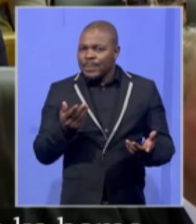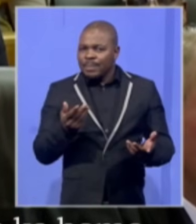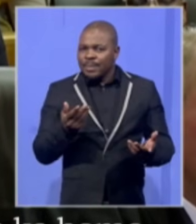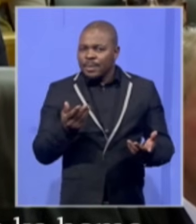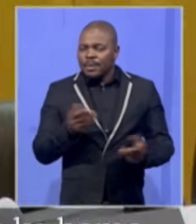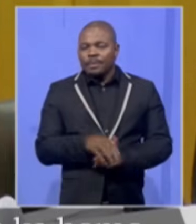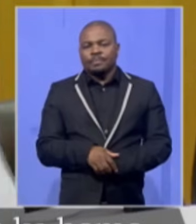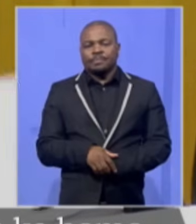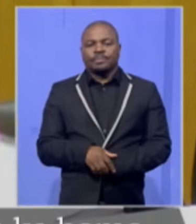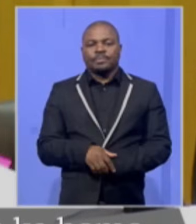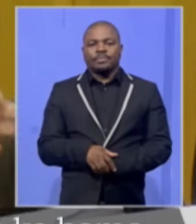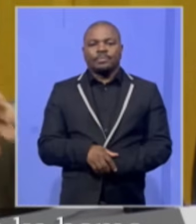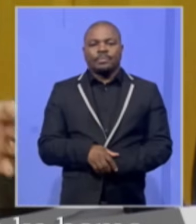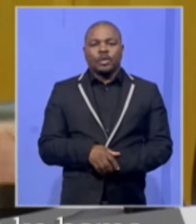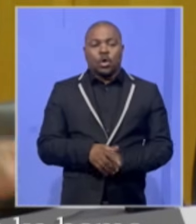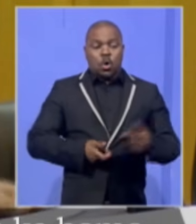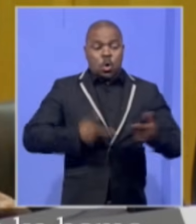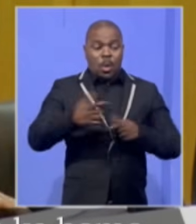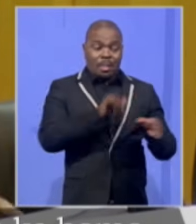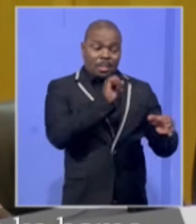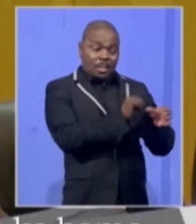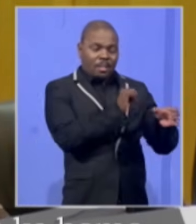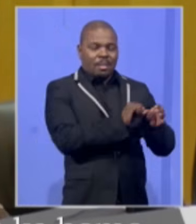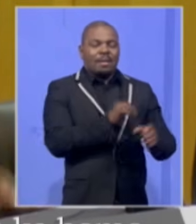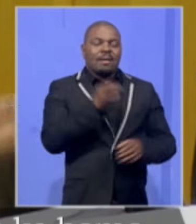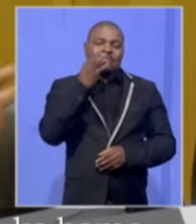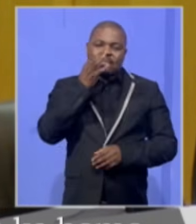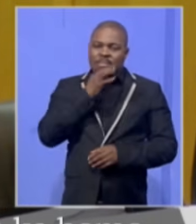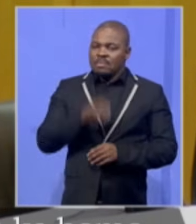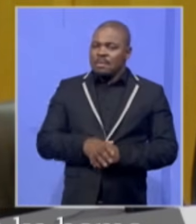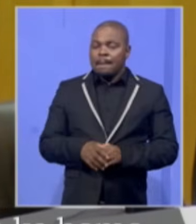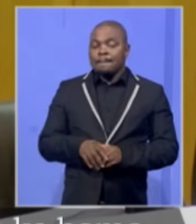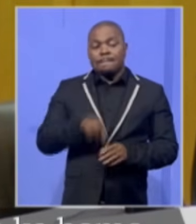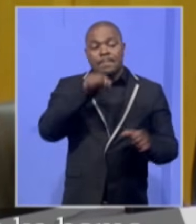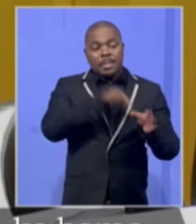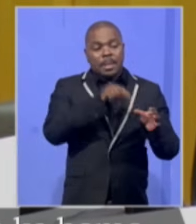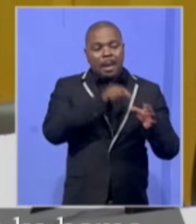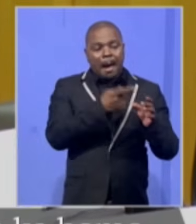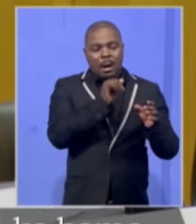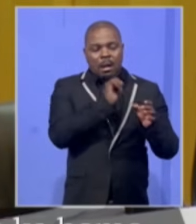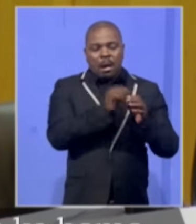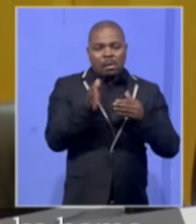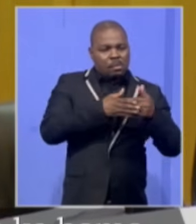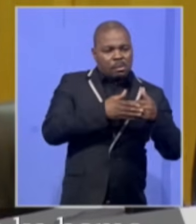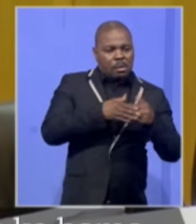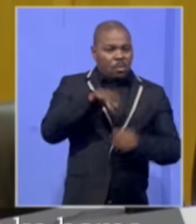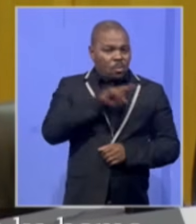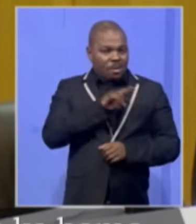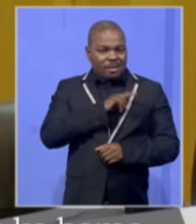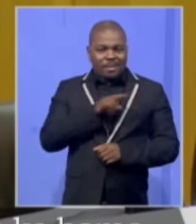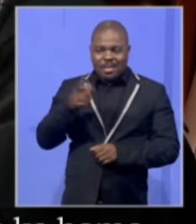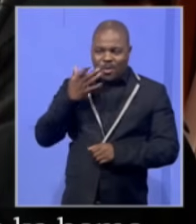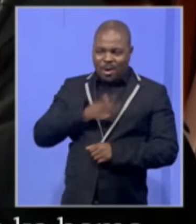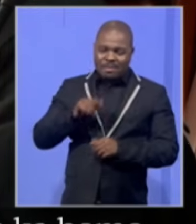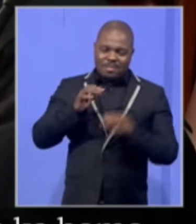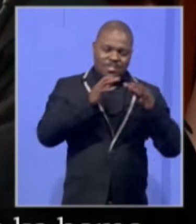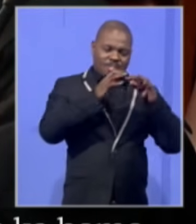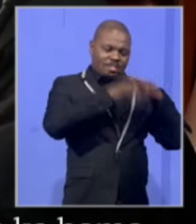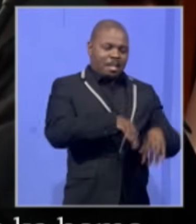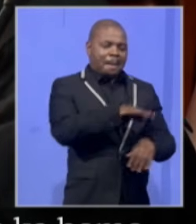person. Babueledi ba Ithala ba ngangile ka gore go tswalelwa ga ditšhelete tsa setlamo seno e ne e le kgato ya ka bomo ya go phutlamisa